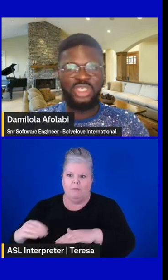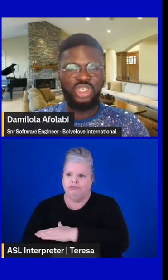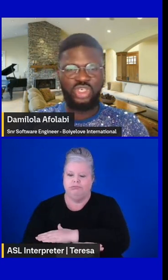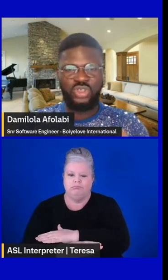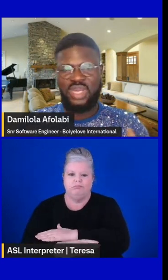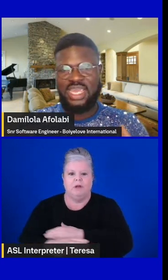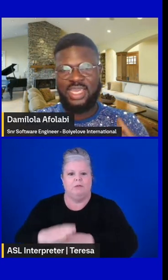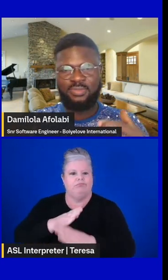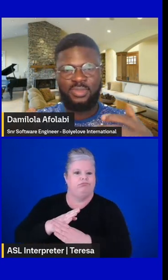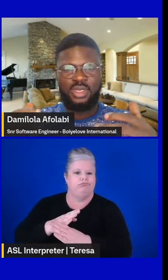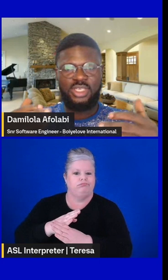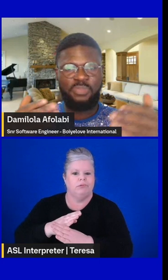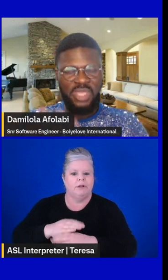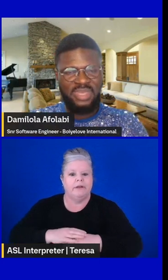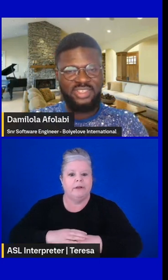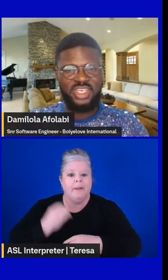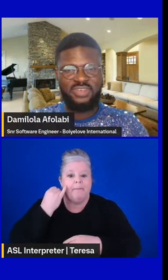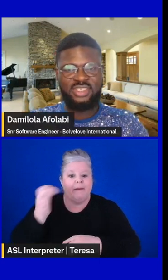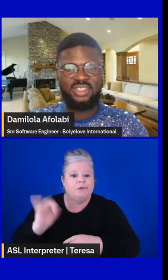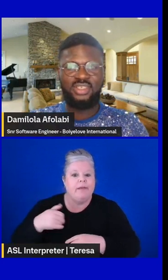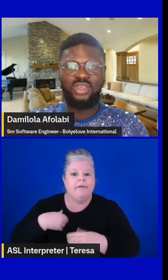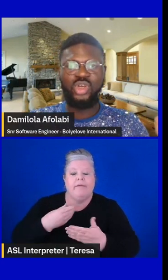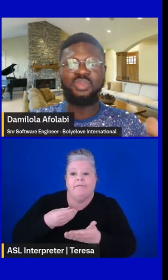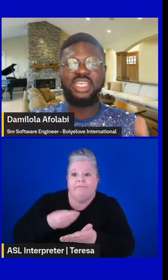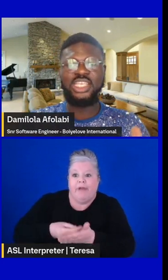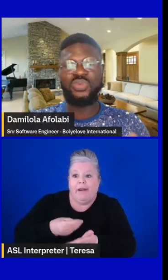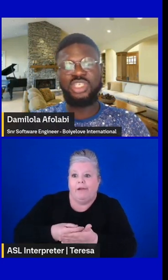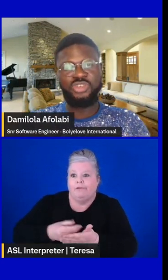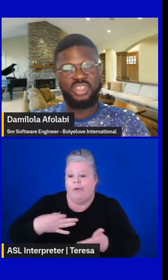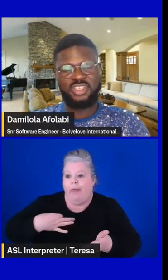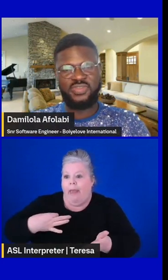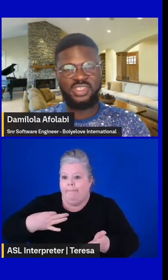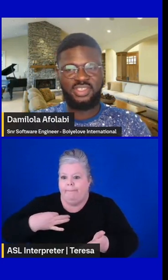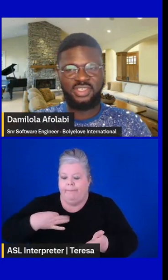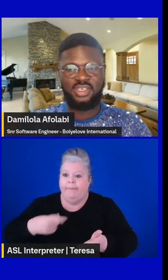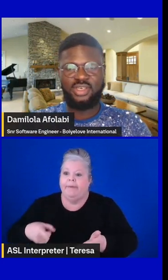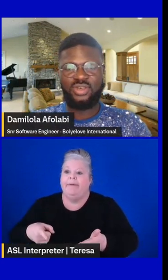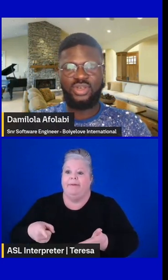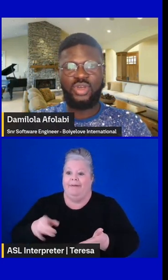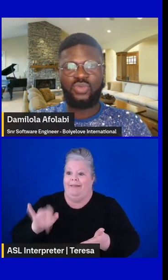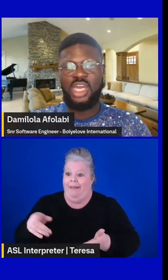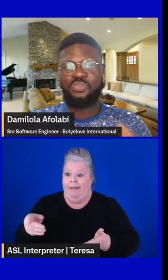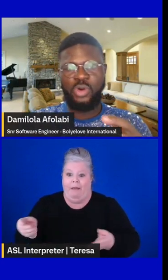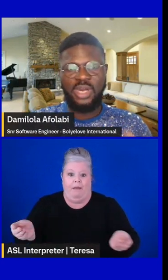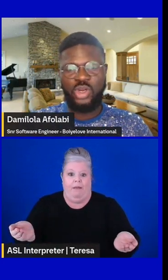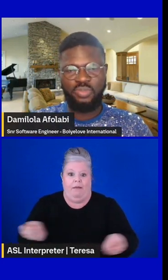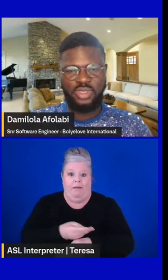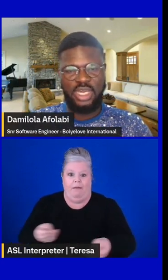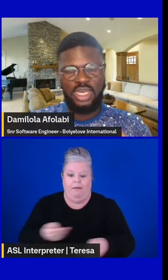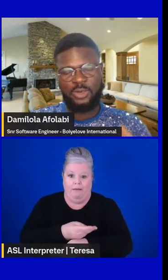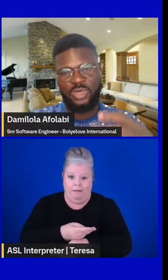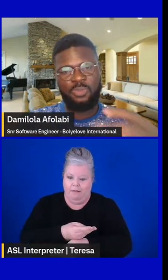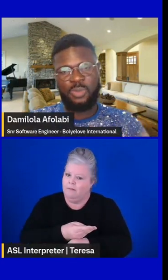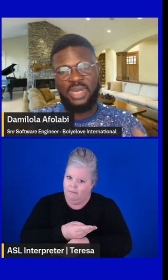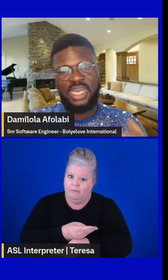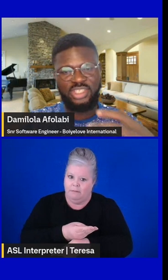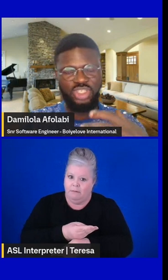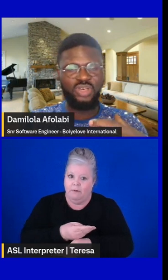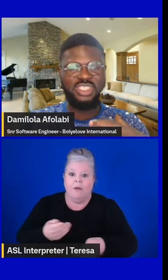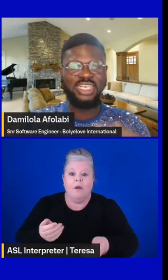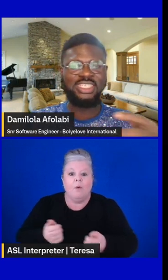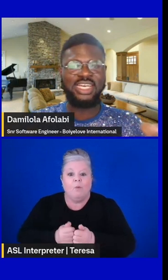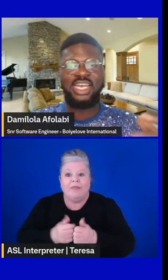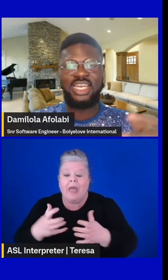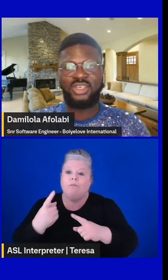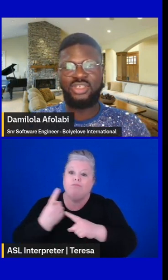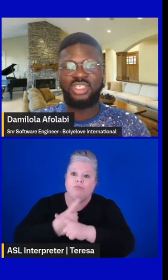financial application where the payment service communicates with the user service. Without proper